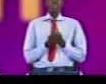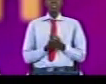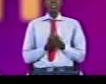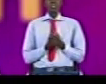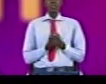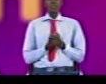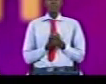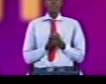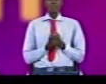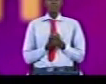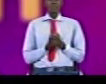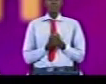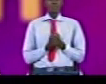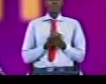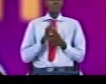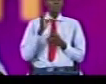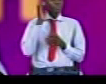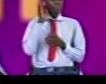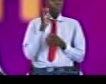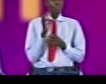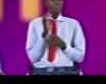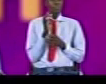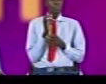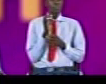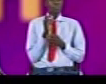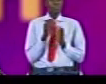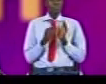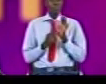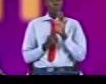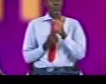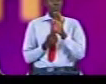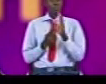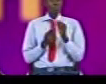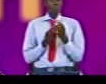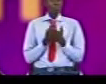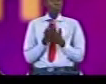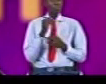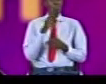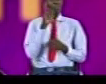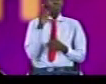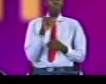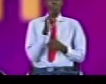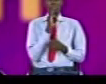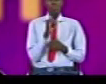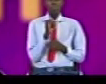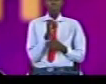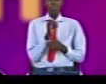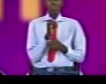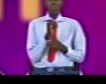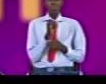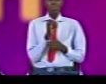You spread the truth. The question is, do you evangelize?